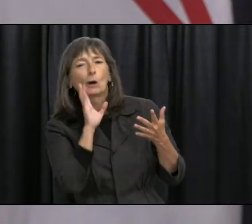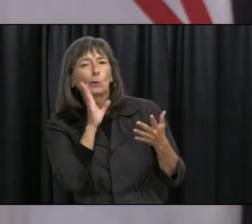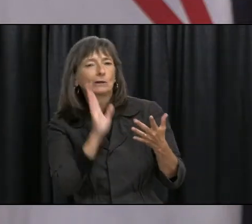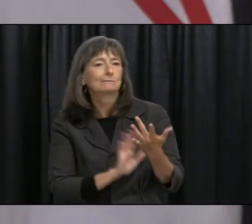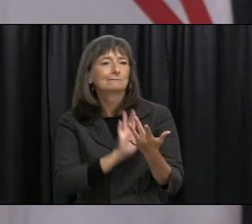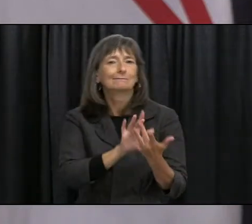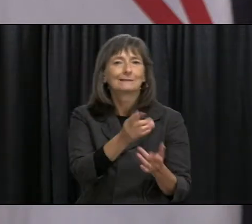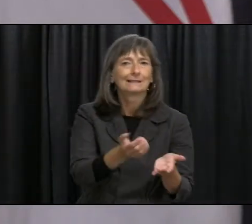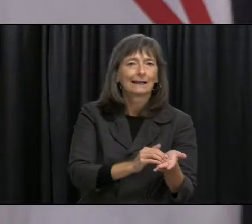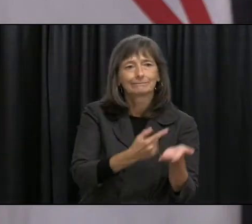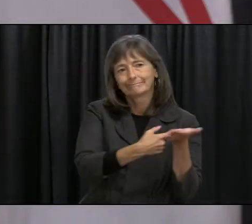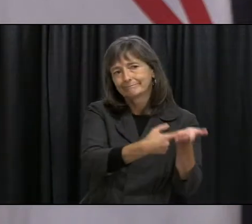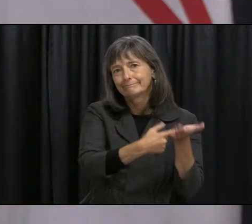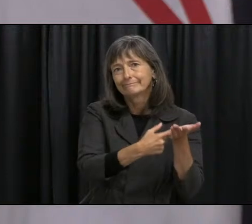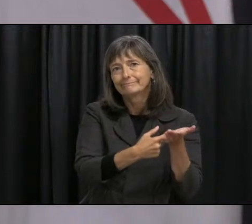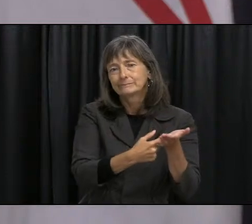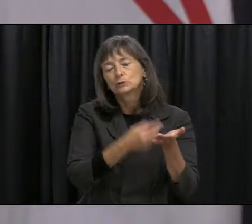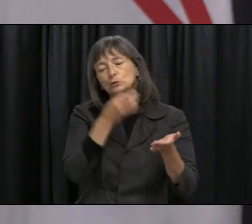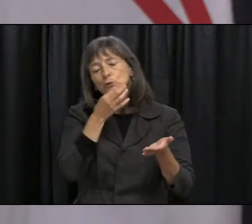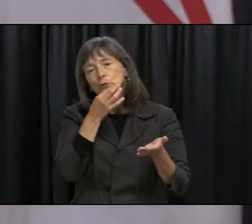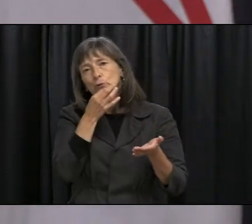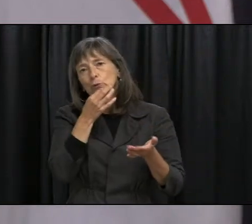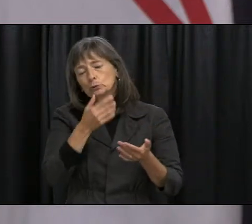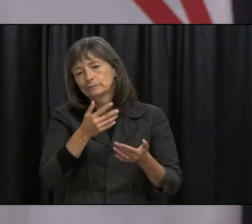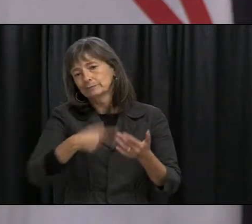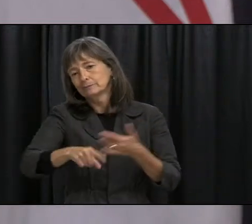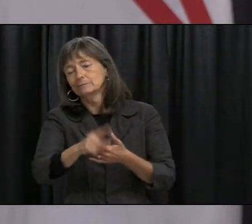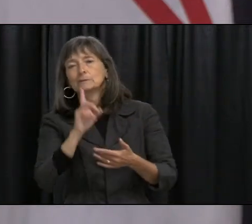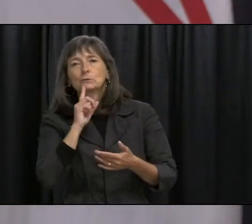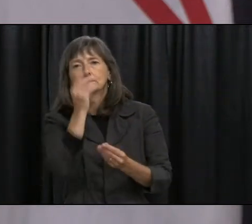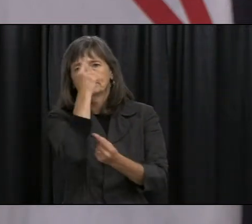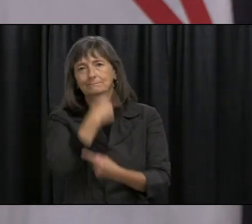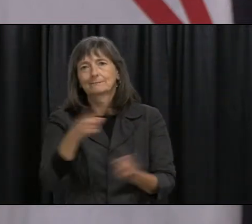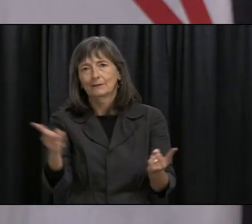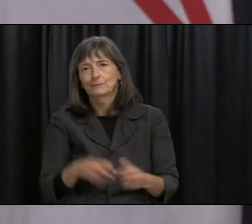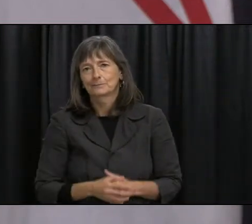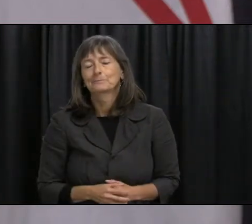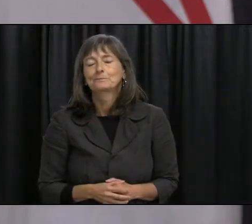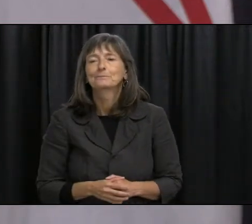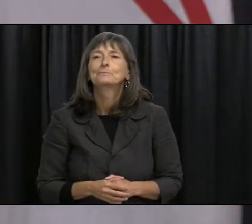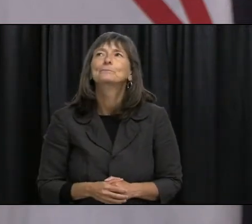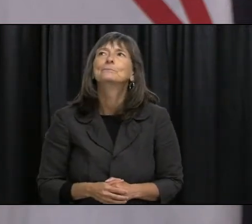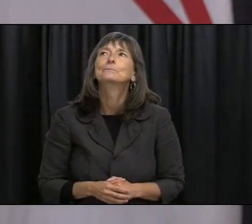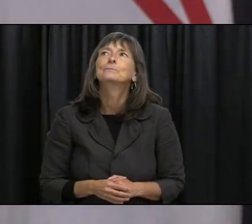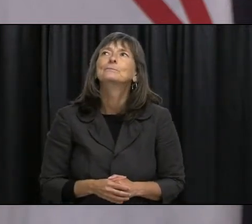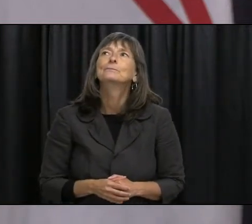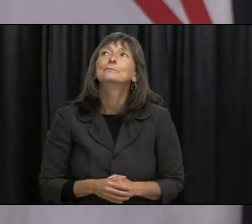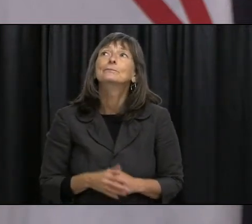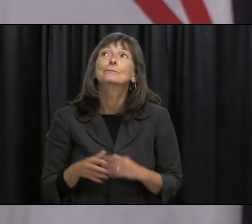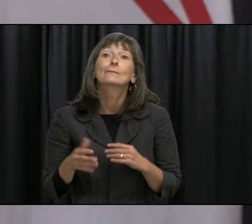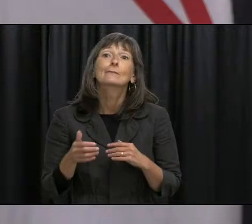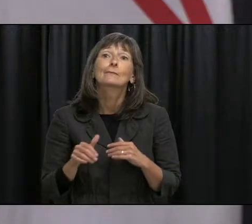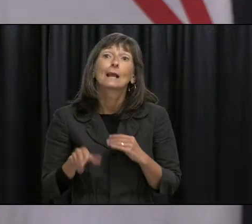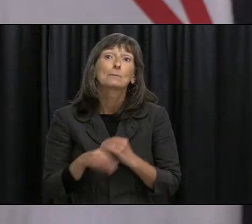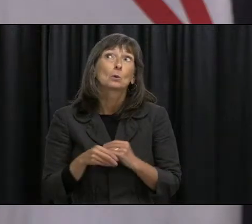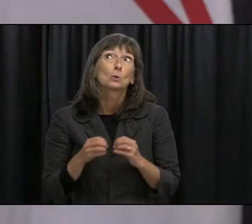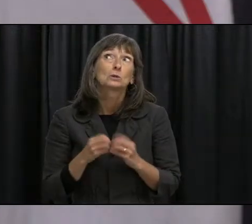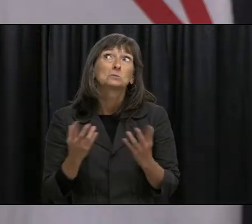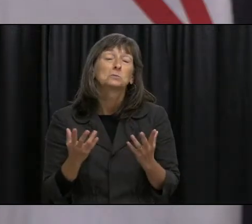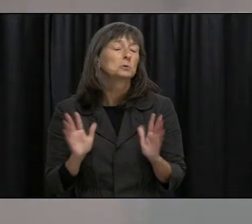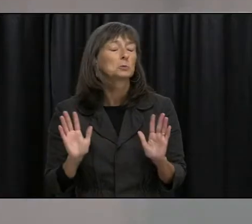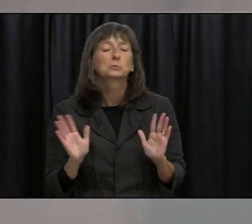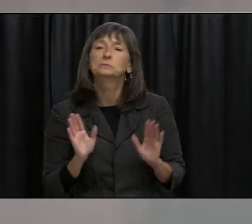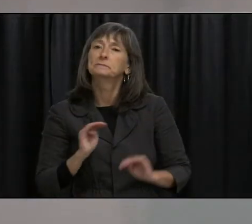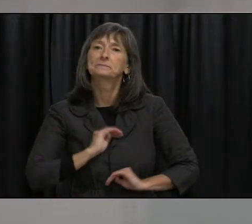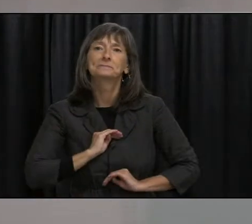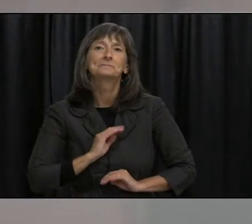have something in the coming days for sure. Thank you. Patrick, did you have an additional question? That's good for me.